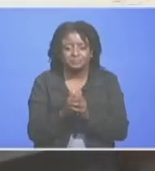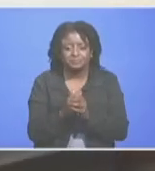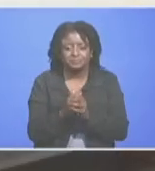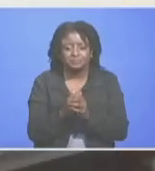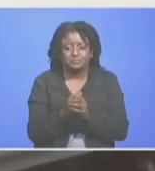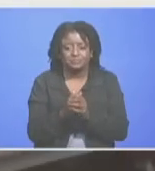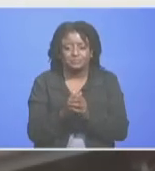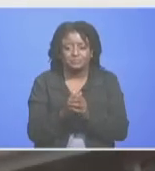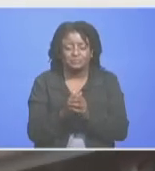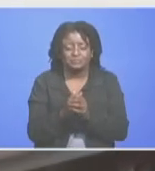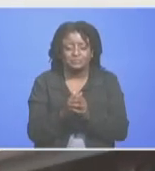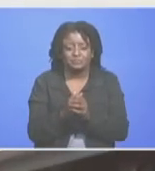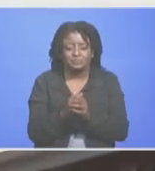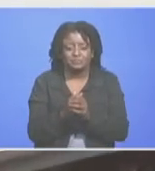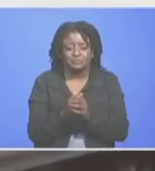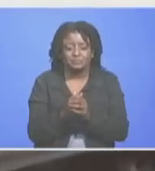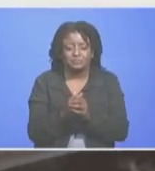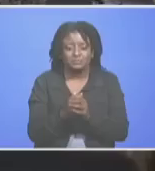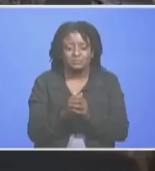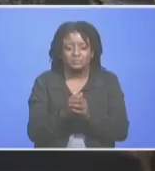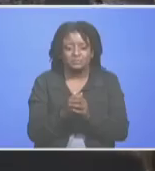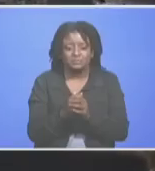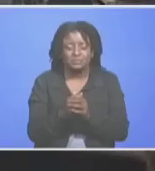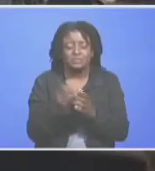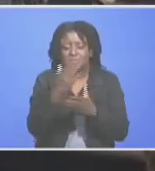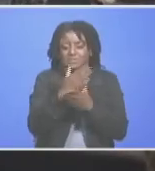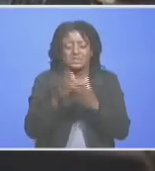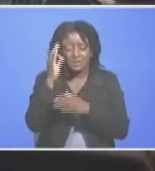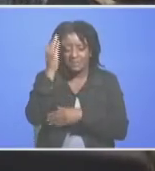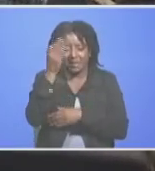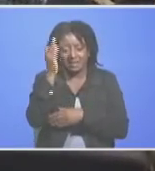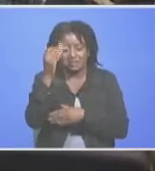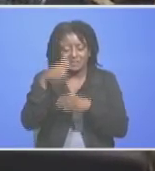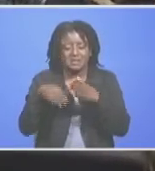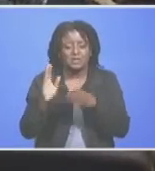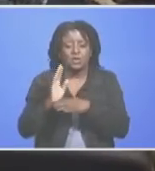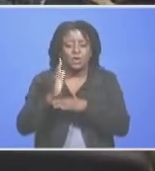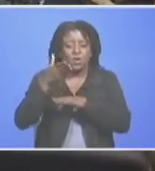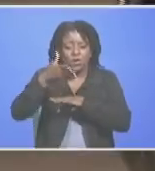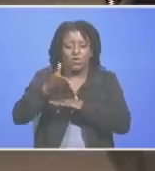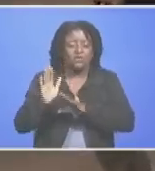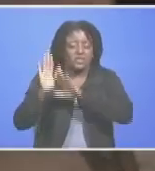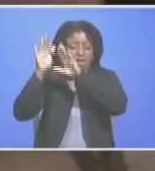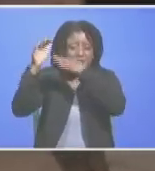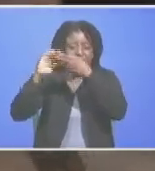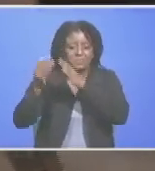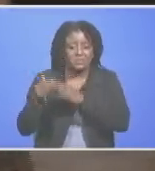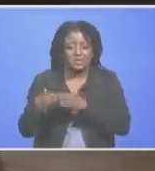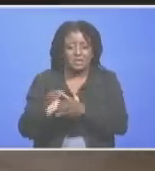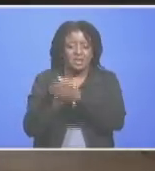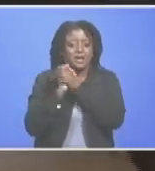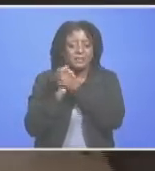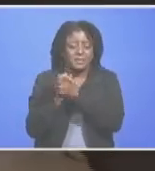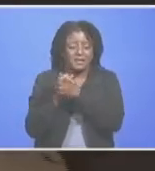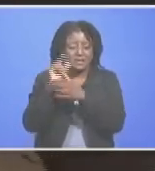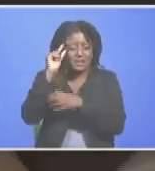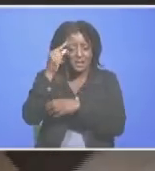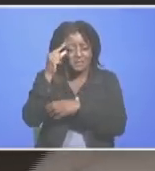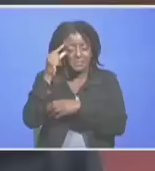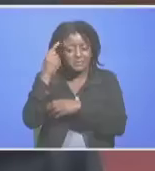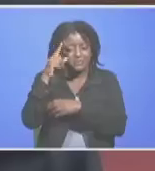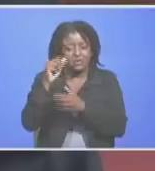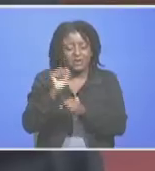Some pastors in the Over the Hill community are commending the government for its effort to empower and transform the lives of